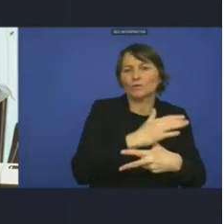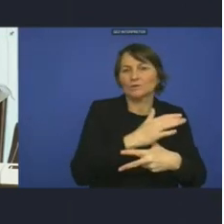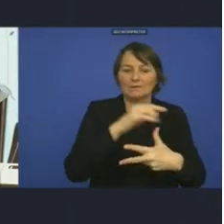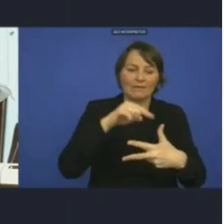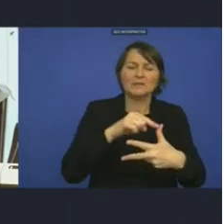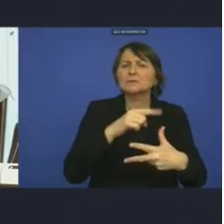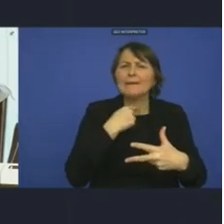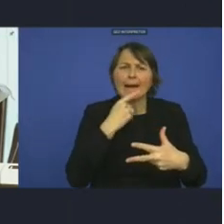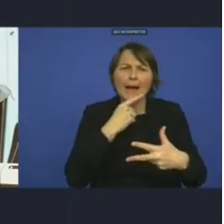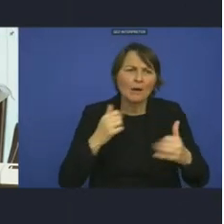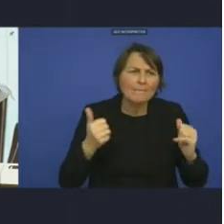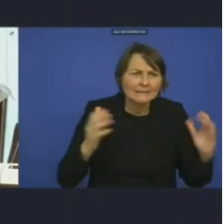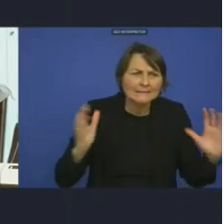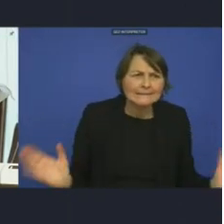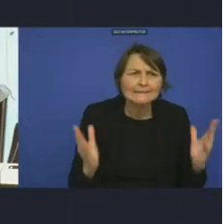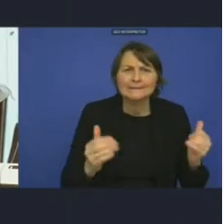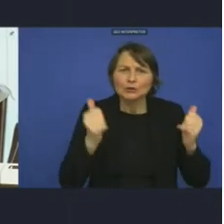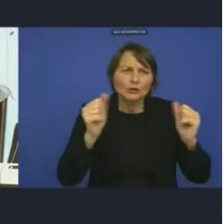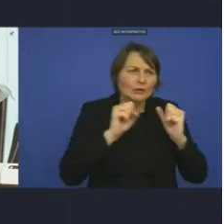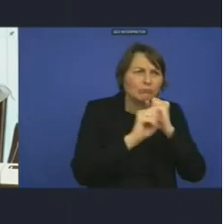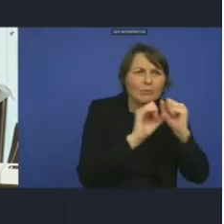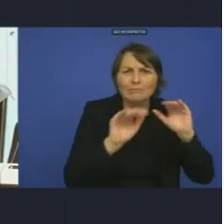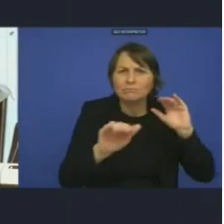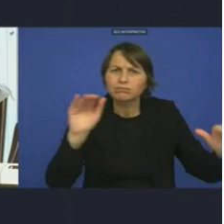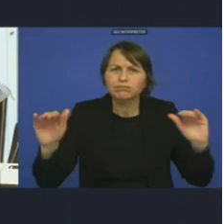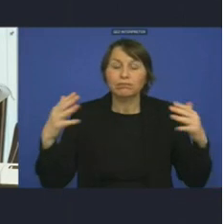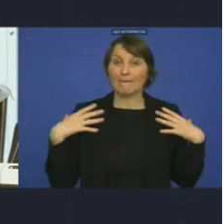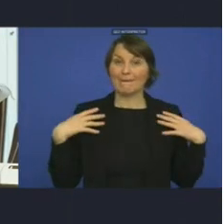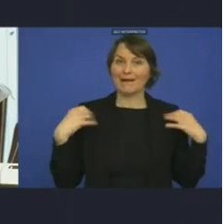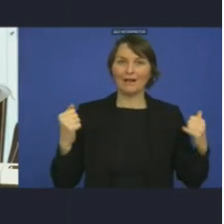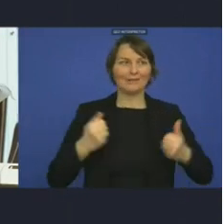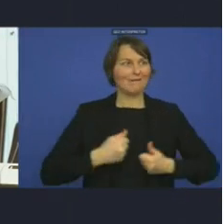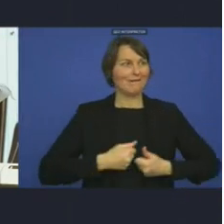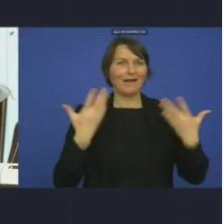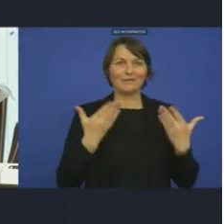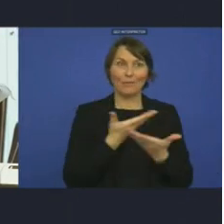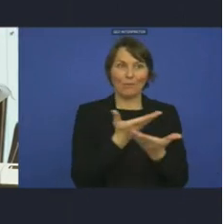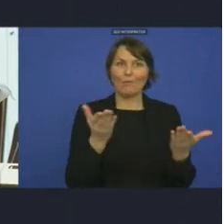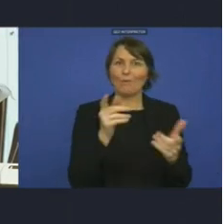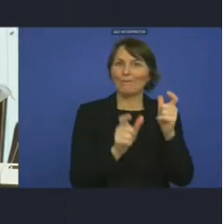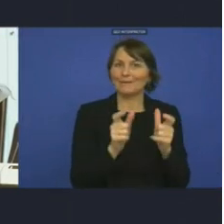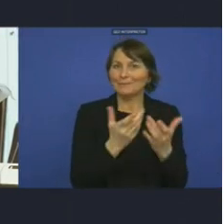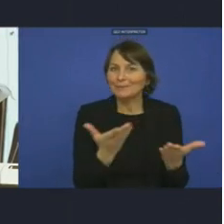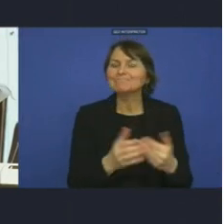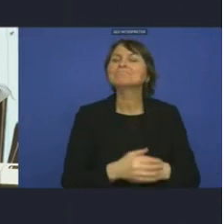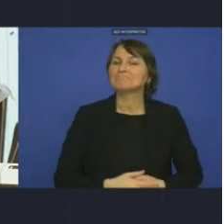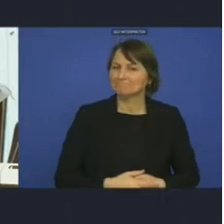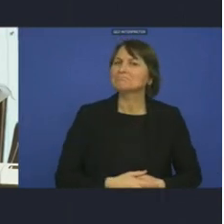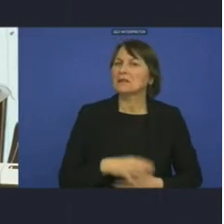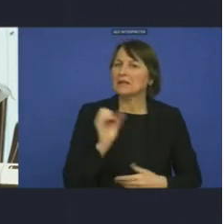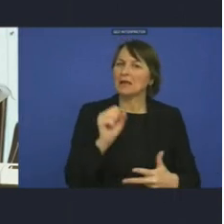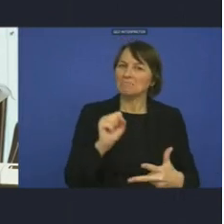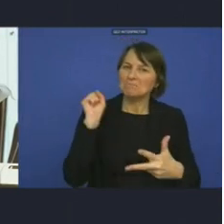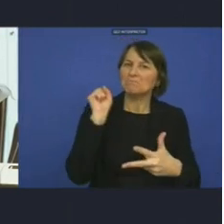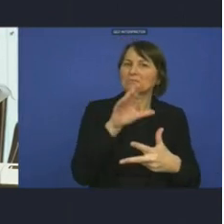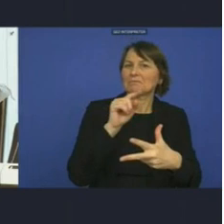lifestyles and giving information about healthy lifestyles, there you can send a pledge in this field.